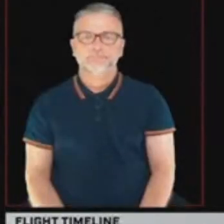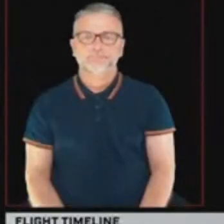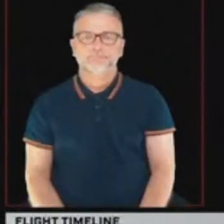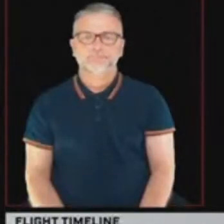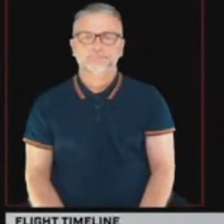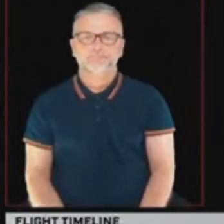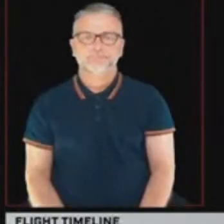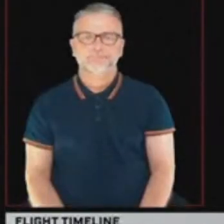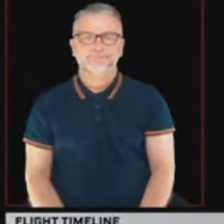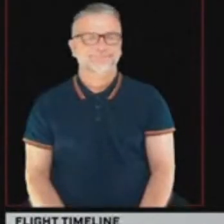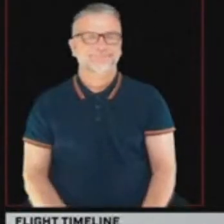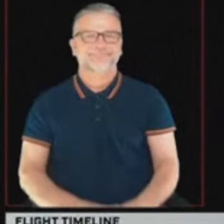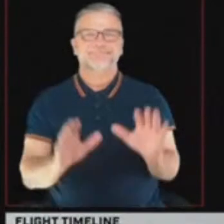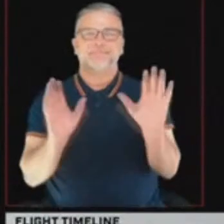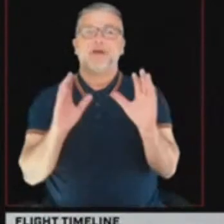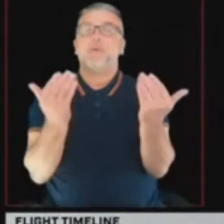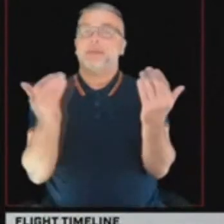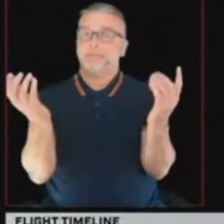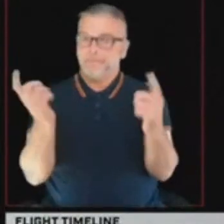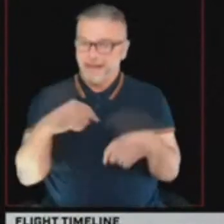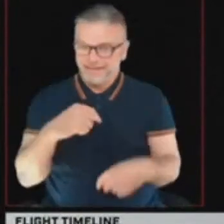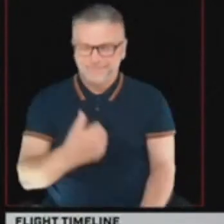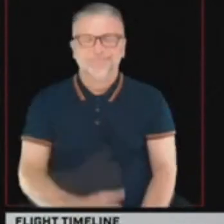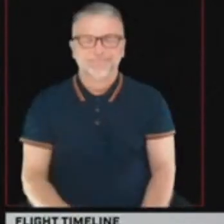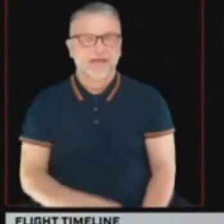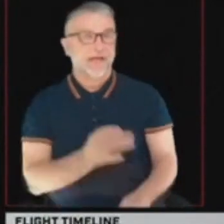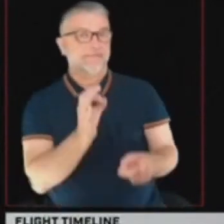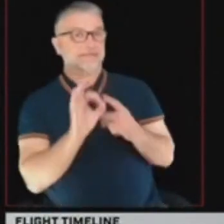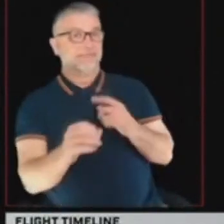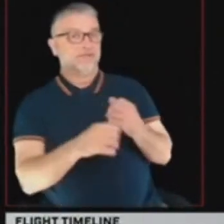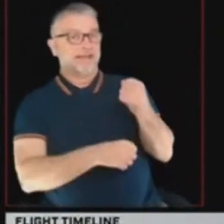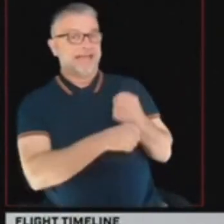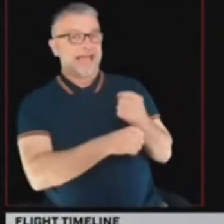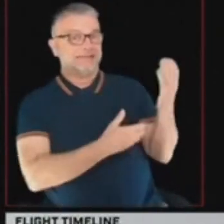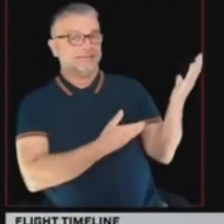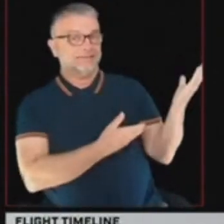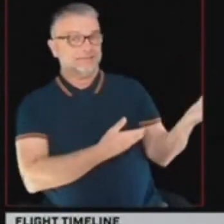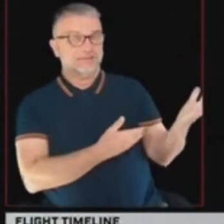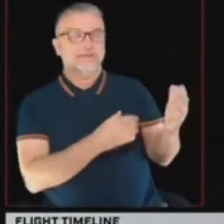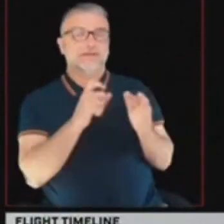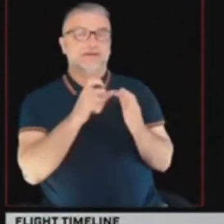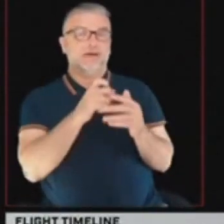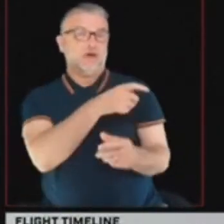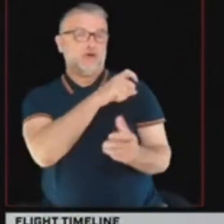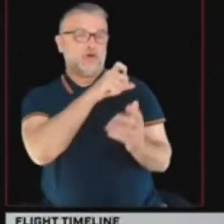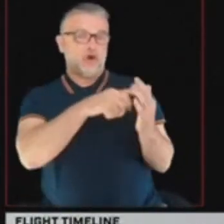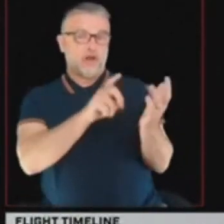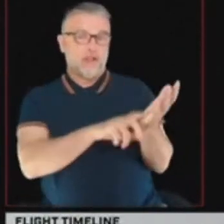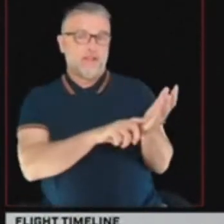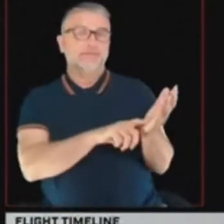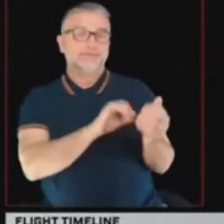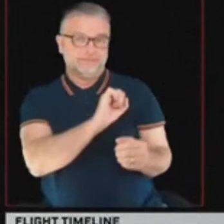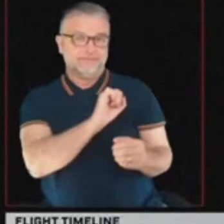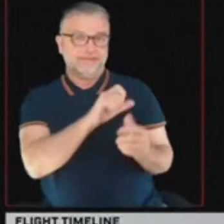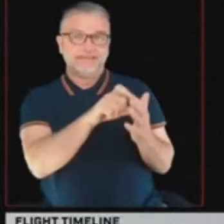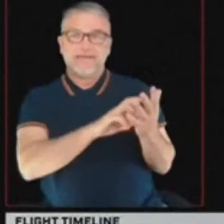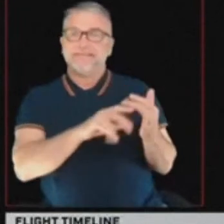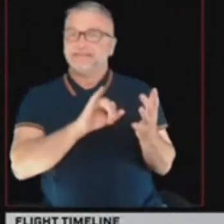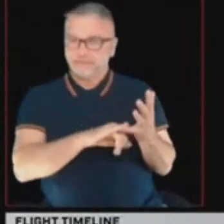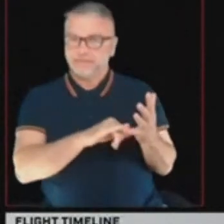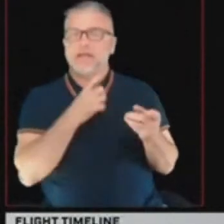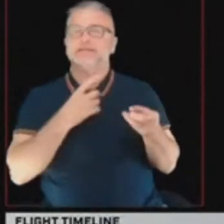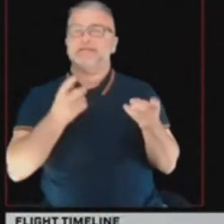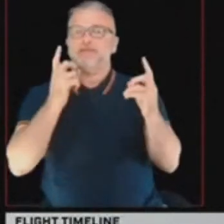Hi, everyone. Welcome back. I have a very special guest with us, Colonel Davis, who is the director of the Office of